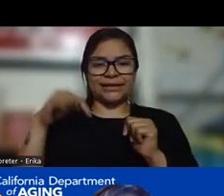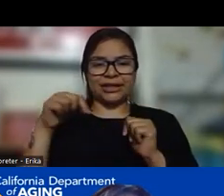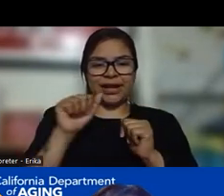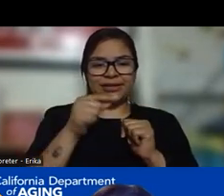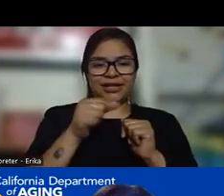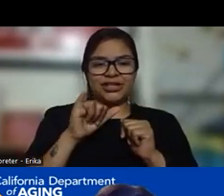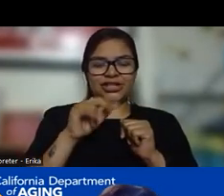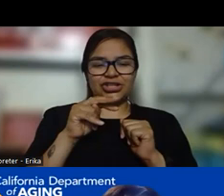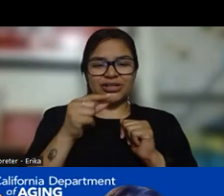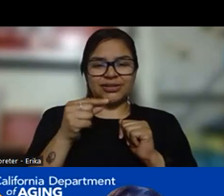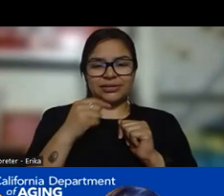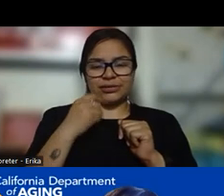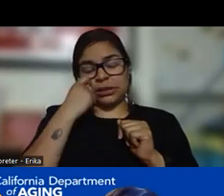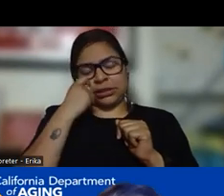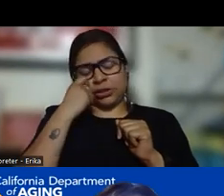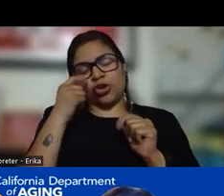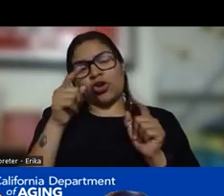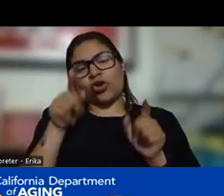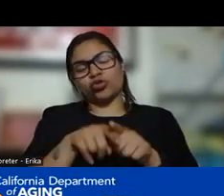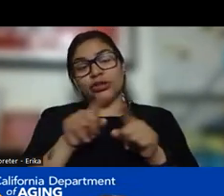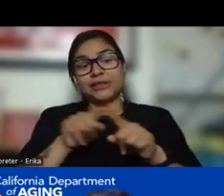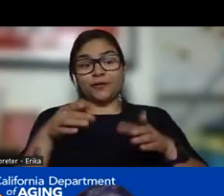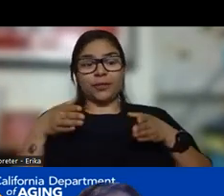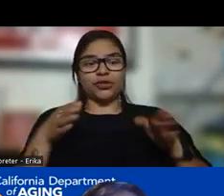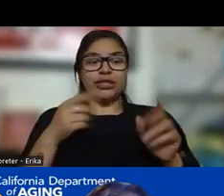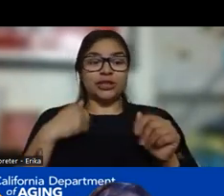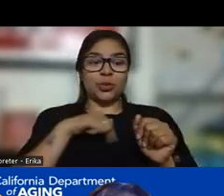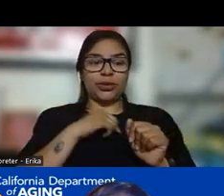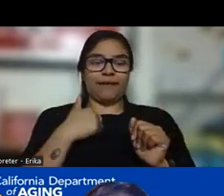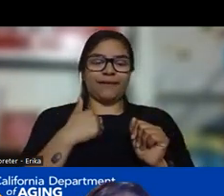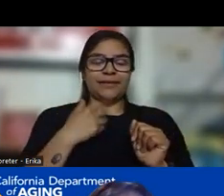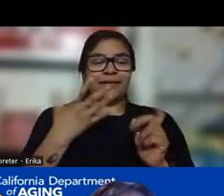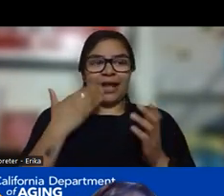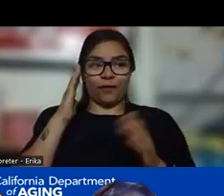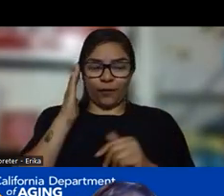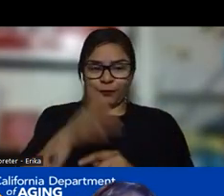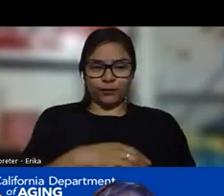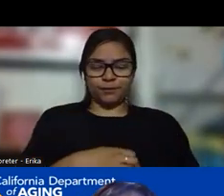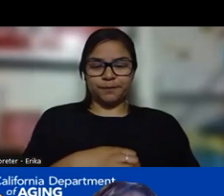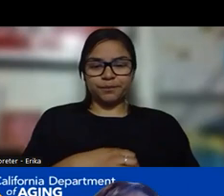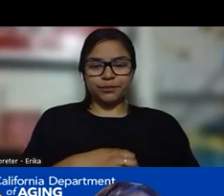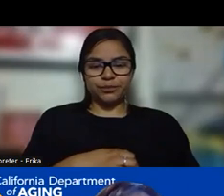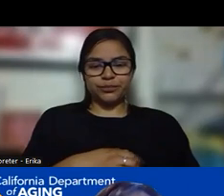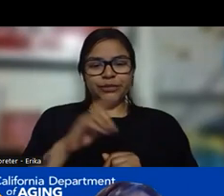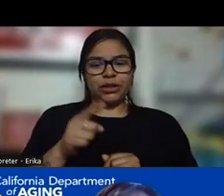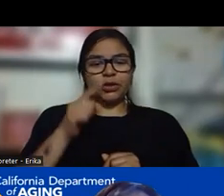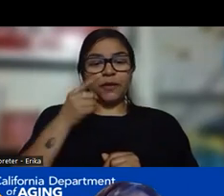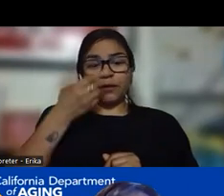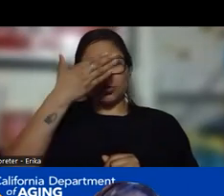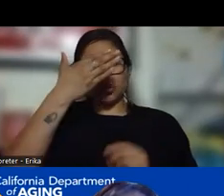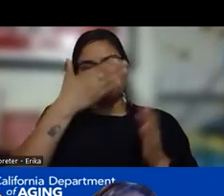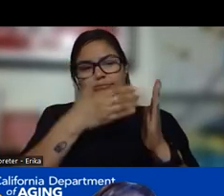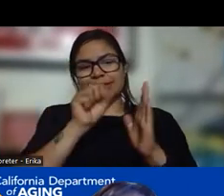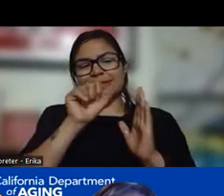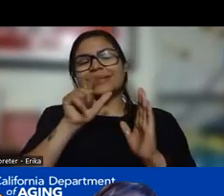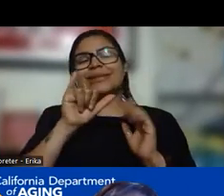the opportunities that we have that lie ahead for us. So this first slide is really about